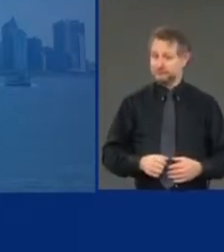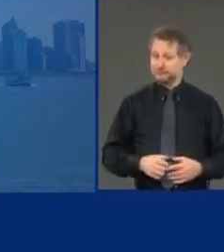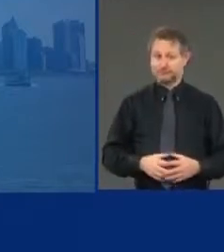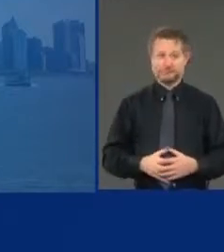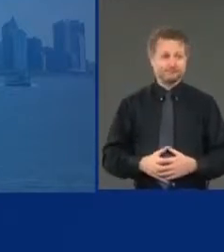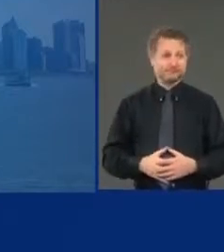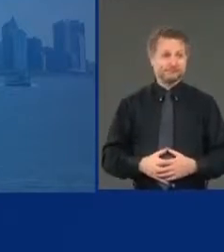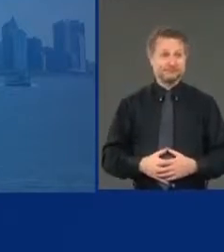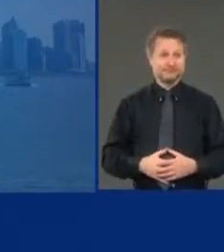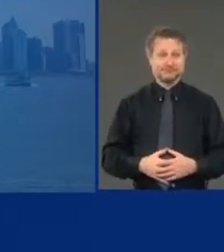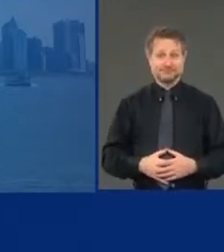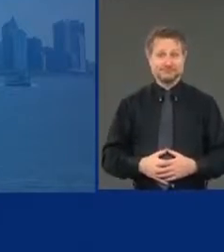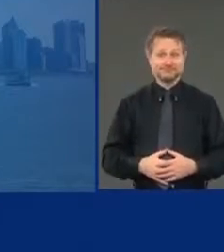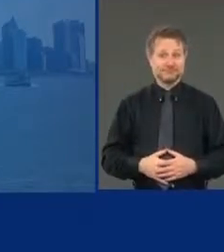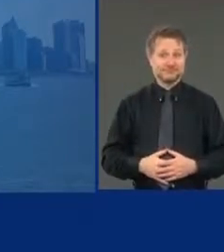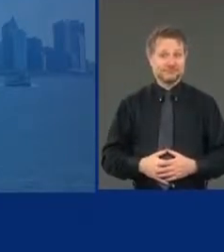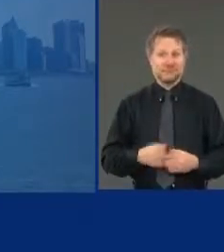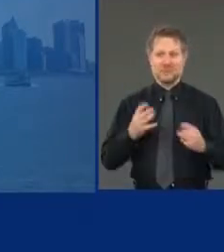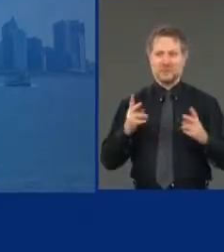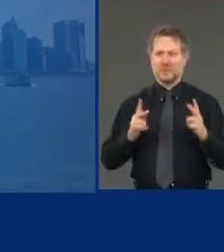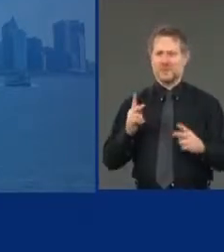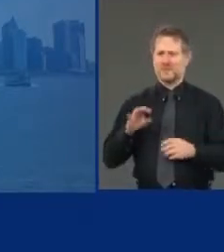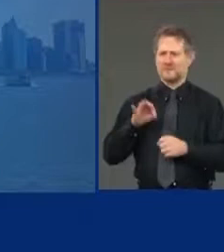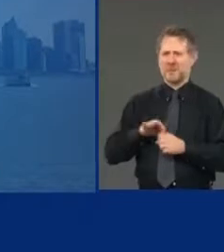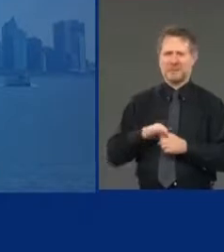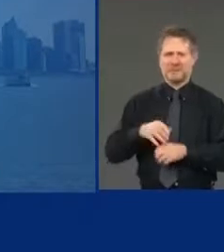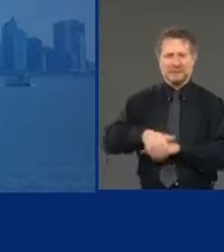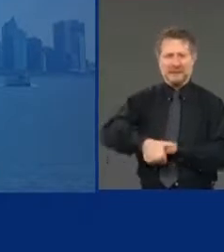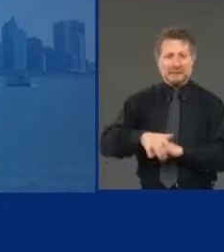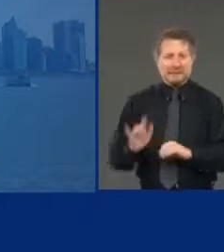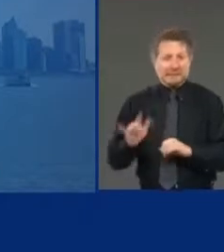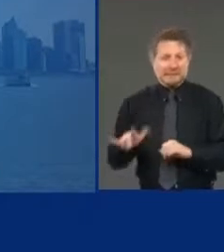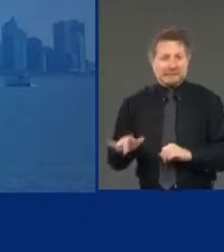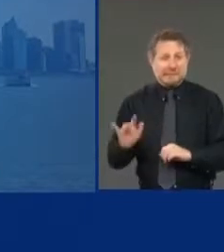And you have a lot of late-night voters, obviously.